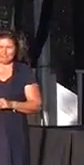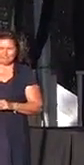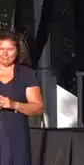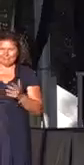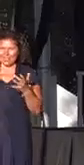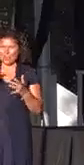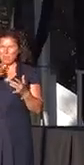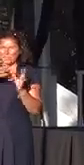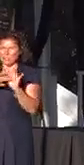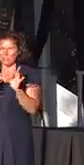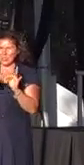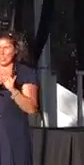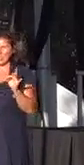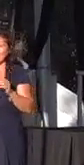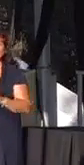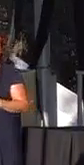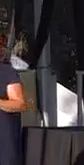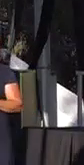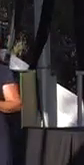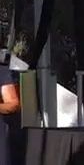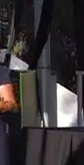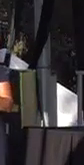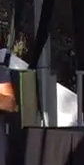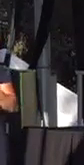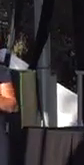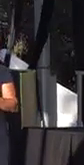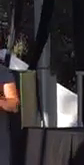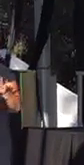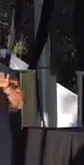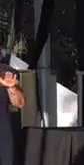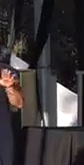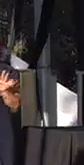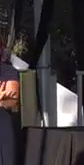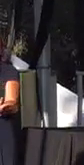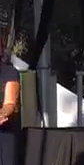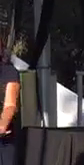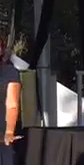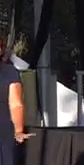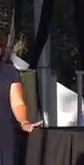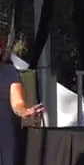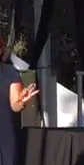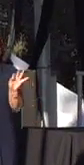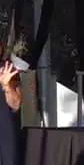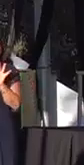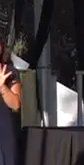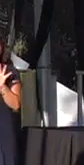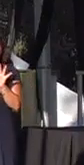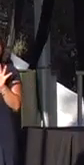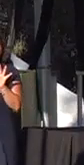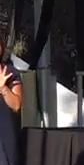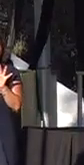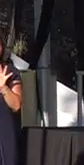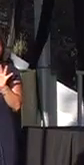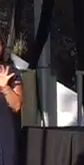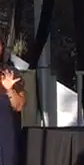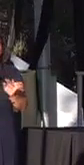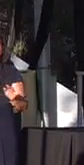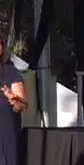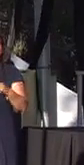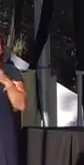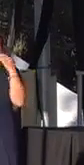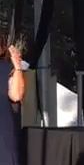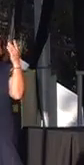Let me say this as I begin, that it is important, as I began to think about the spirit